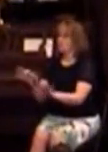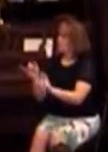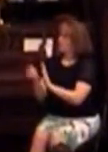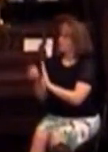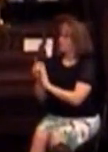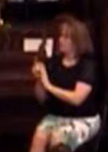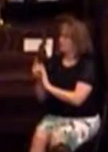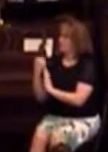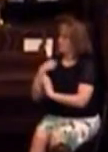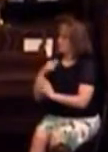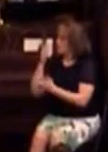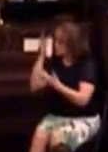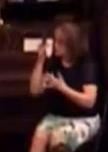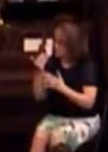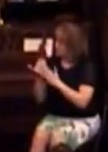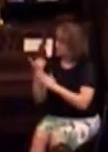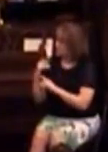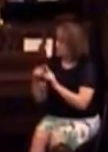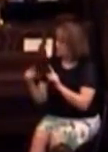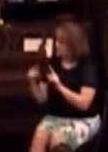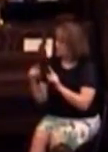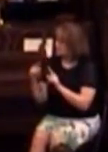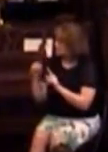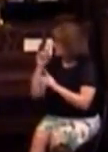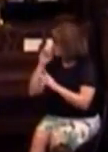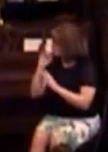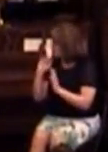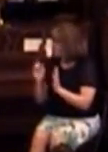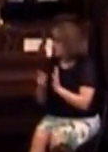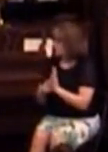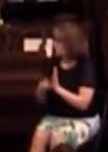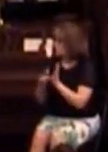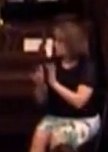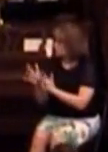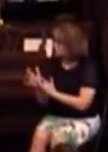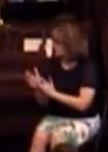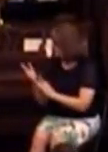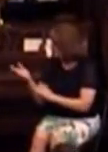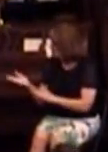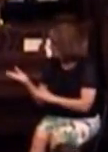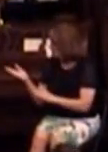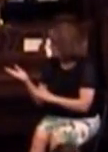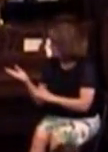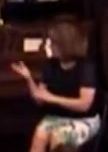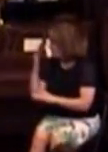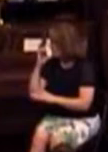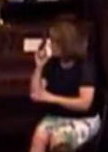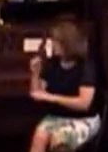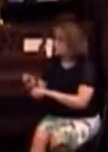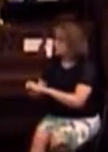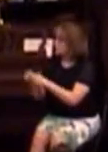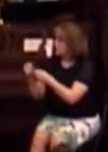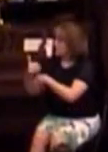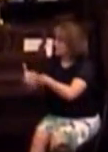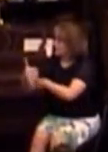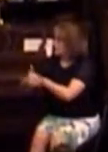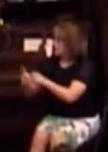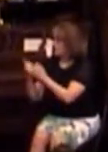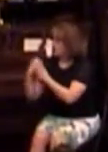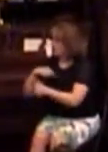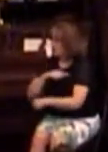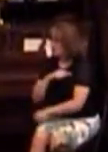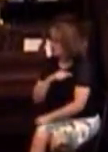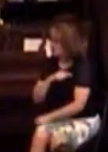out on the table. And they hand him the bread and say, hey, why don't you break this loaf of bread up and spread it around? And Jesus breaks the bread and it